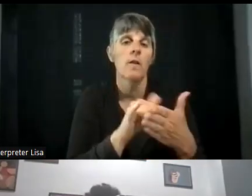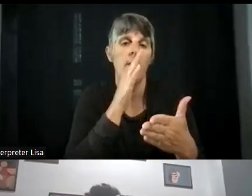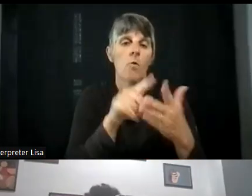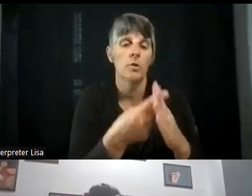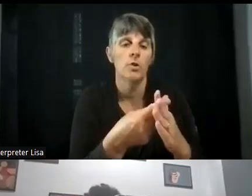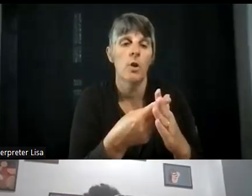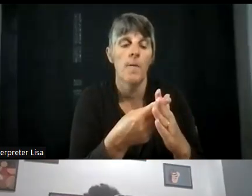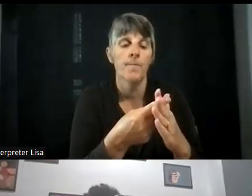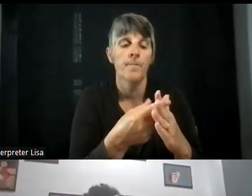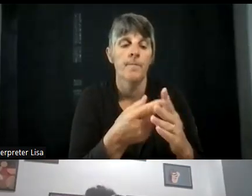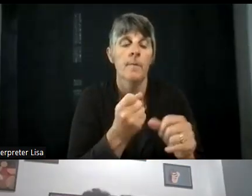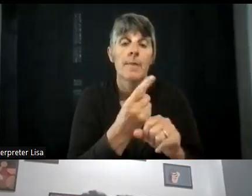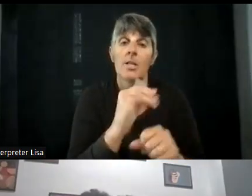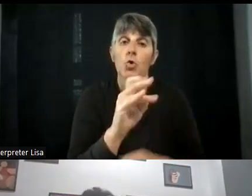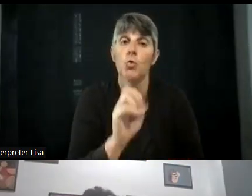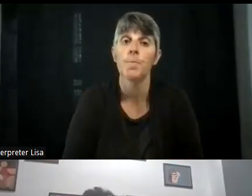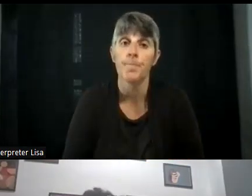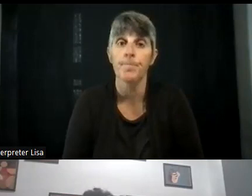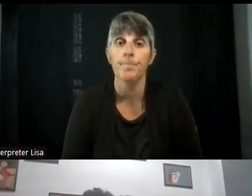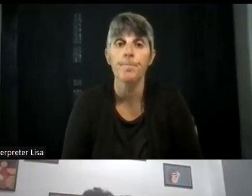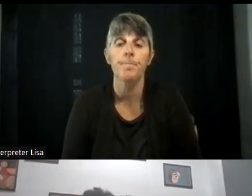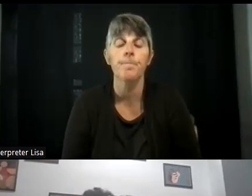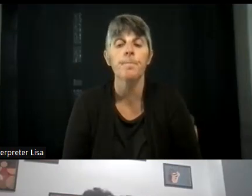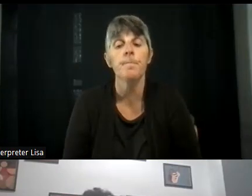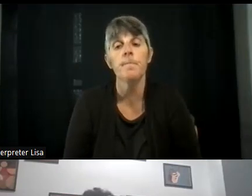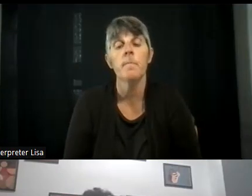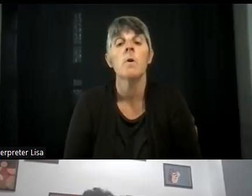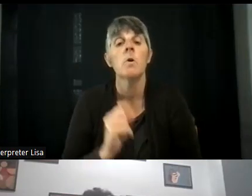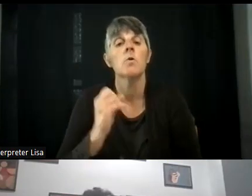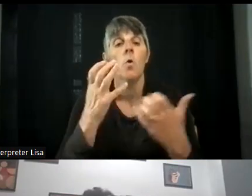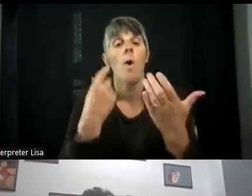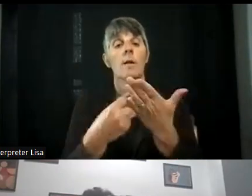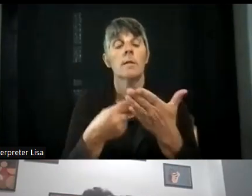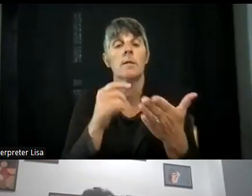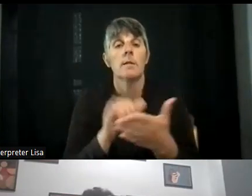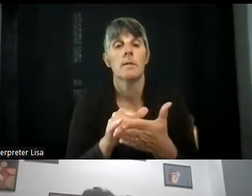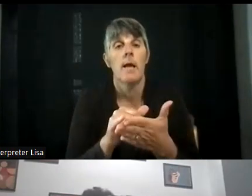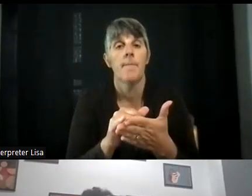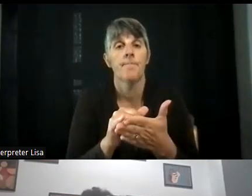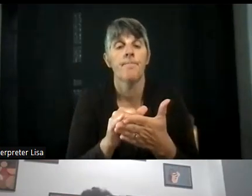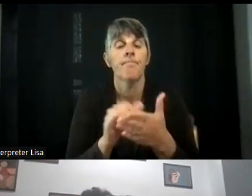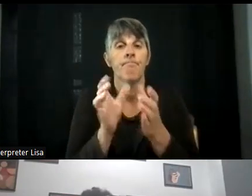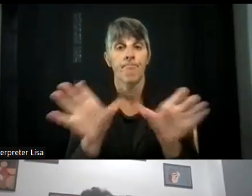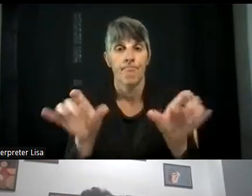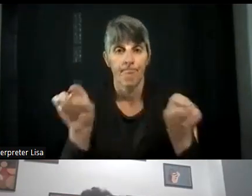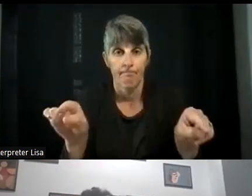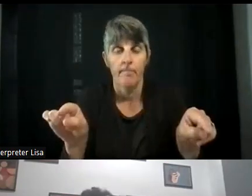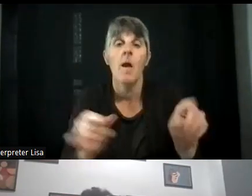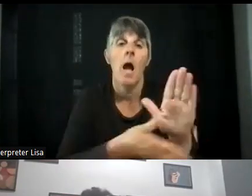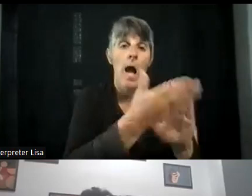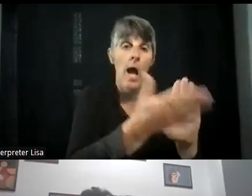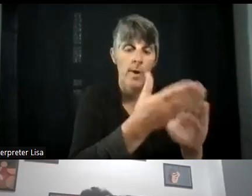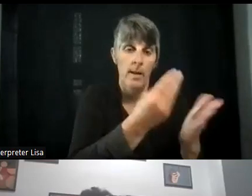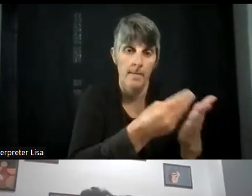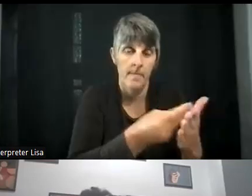start next June. So we want to talk about that sort of split between operating and capital, and we also want to